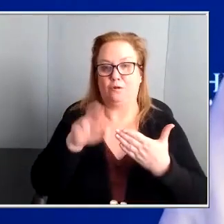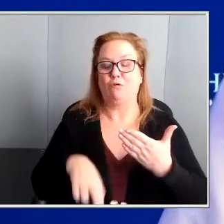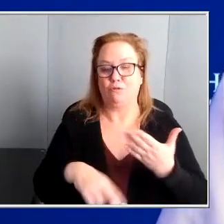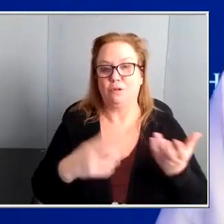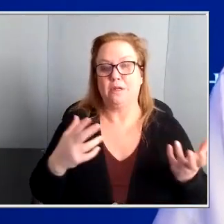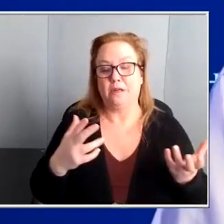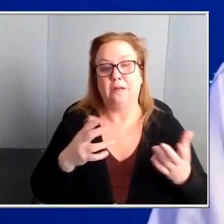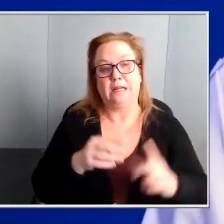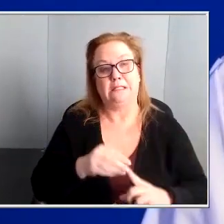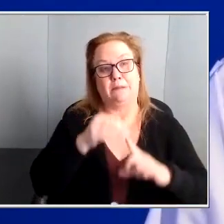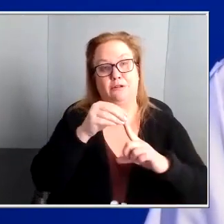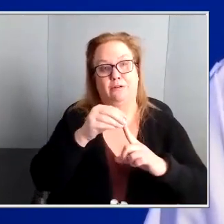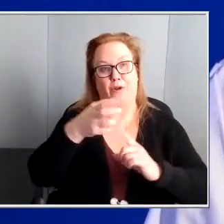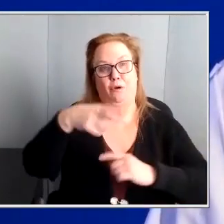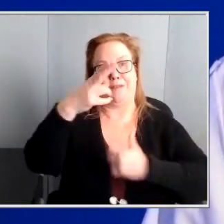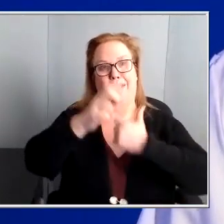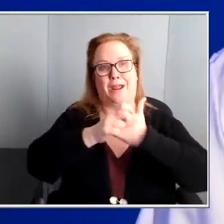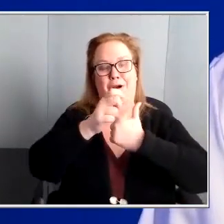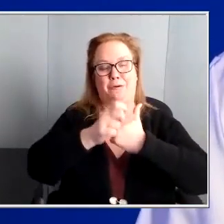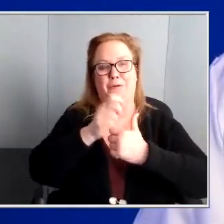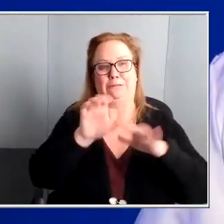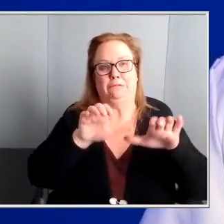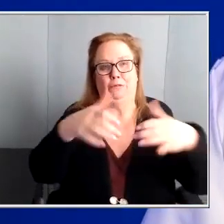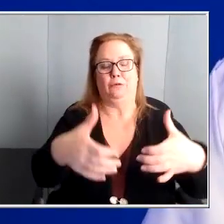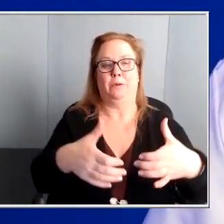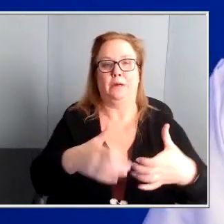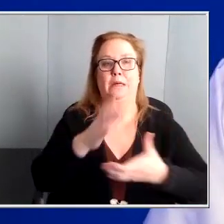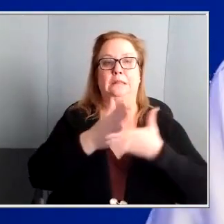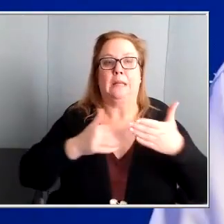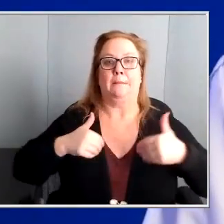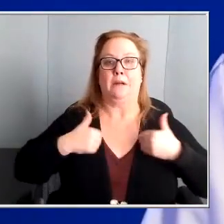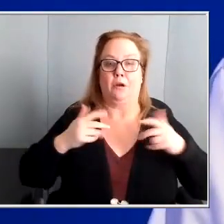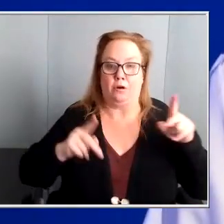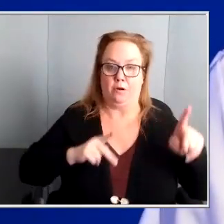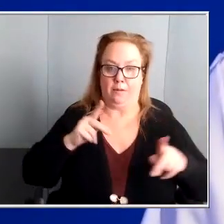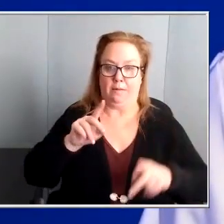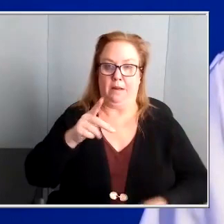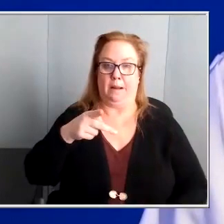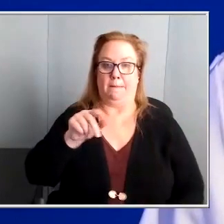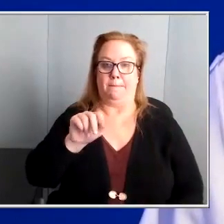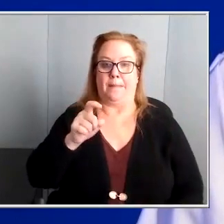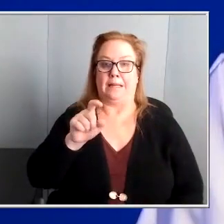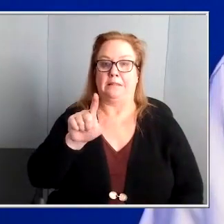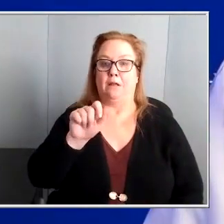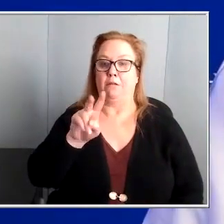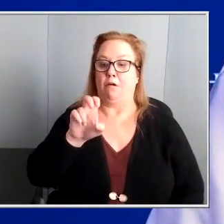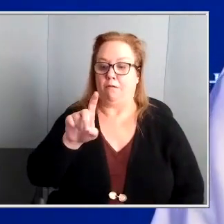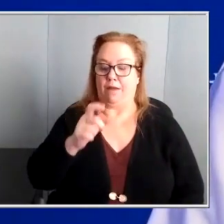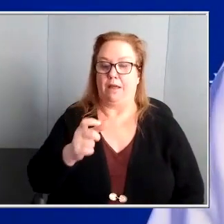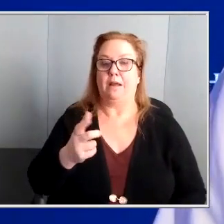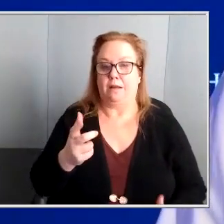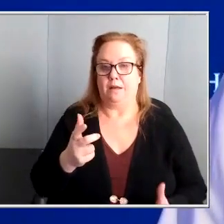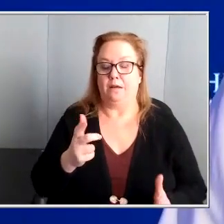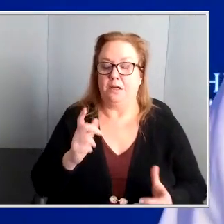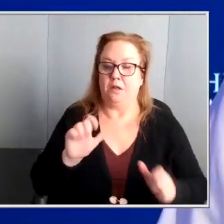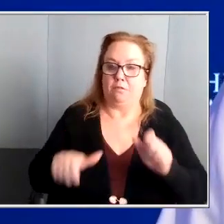you're in the higher risk category. We know that some younger people go on Paxlovid. They've been up to date, they've been vaccinated, but they're